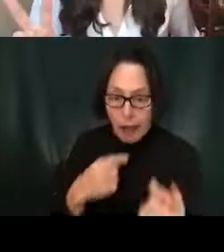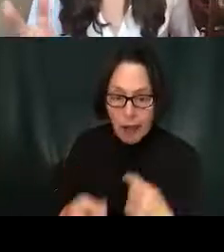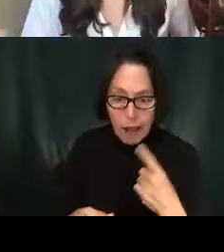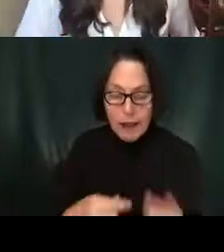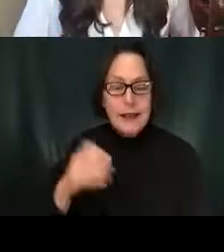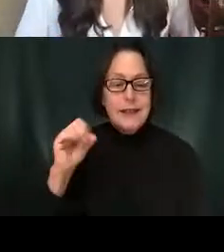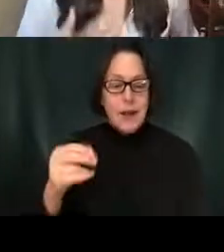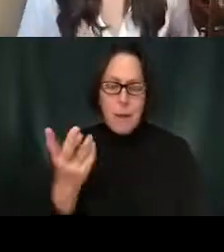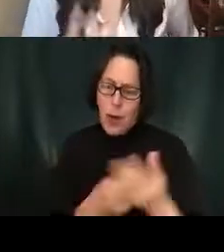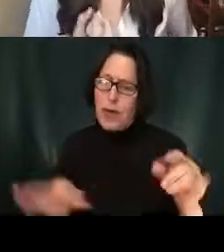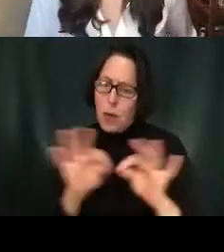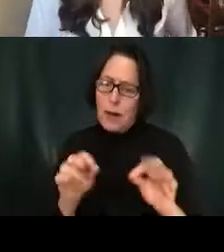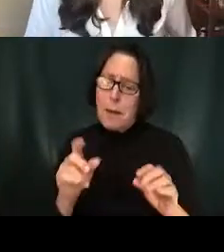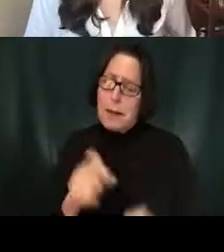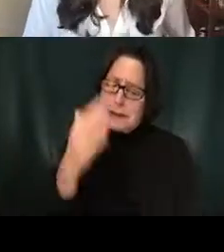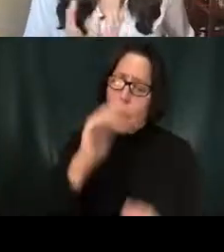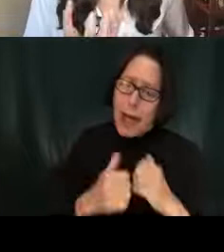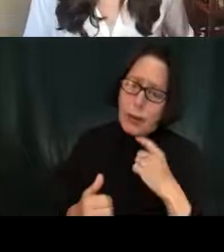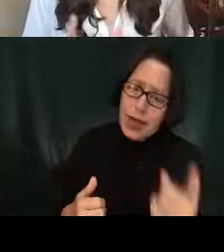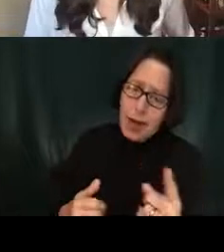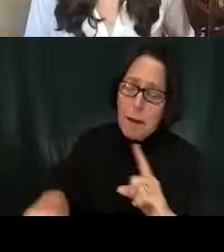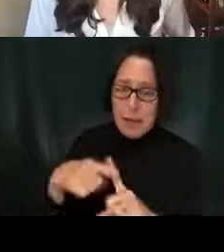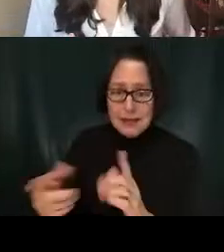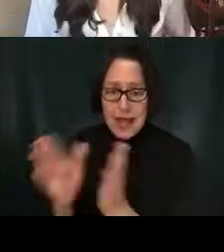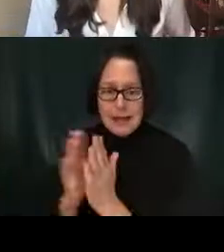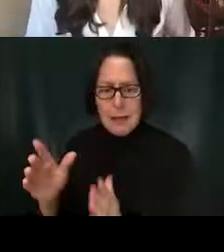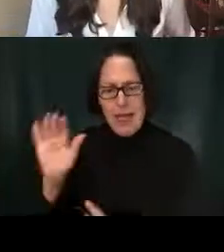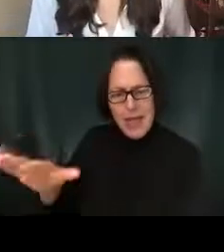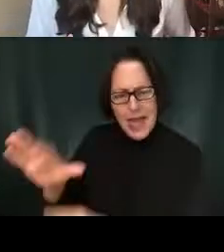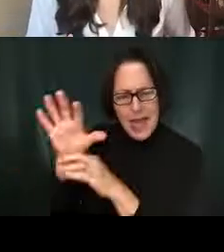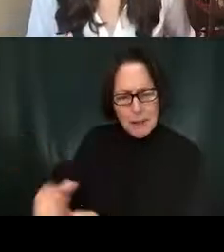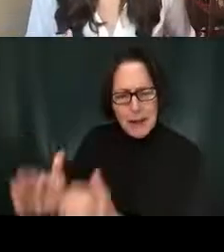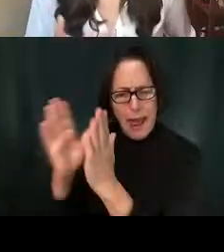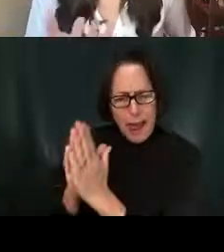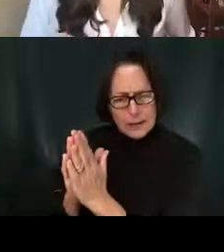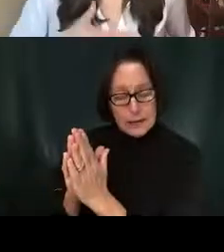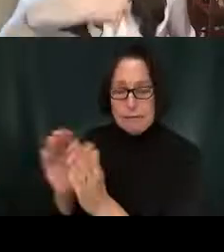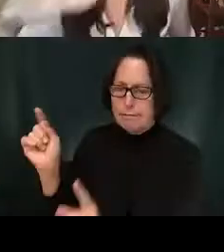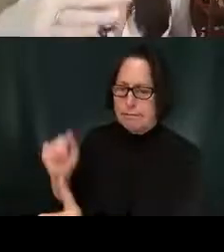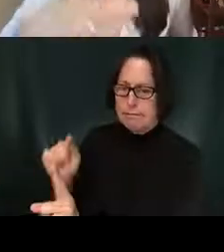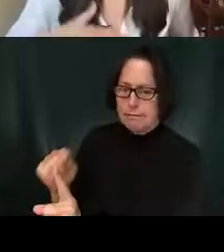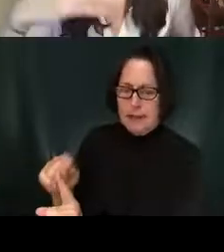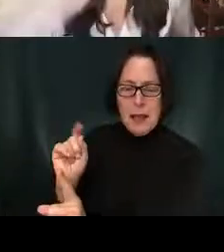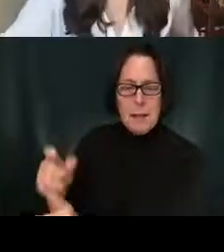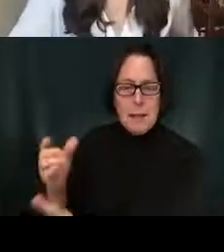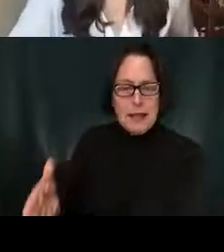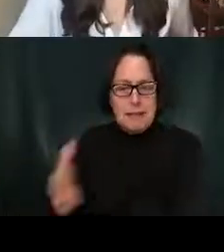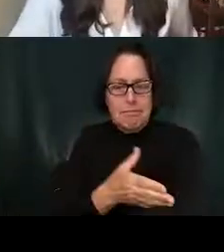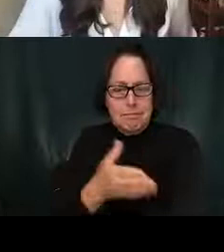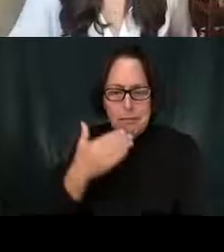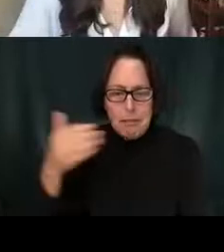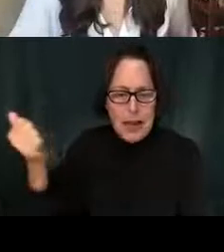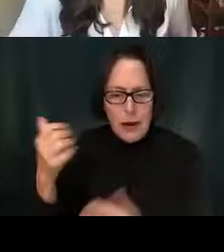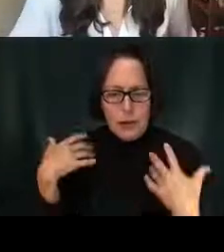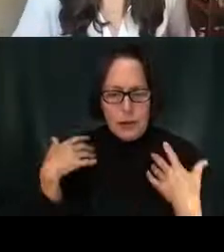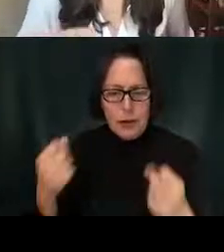to do, but we need to strengthen the asking habit because we tend to come forward too much